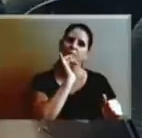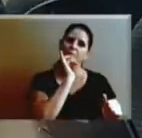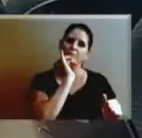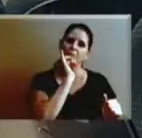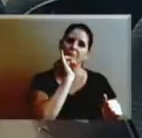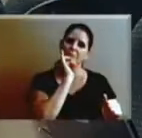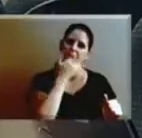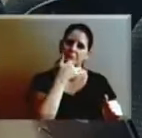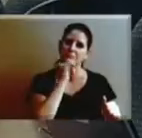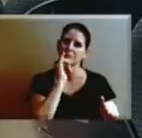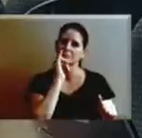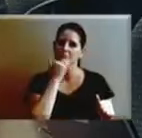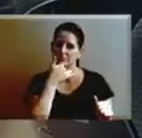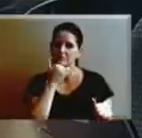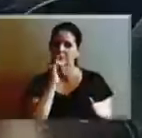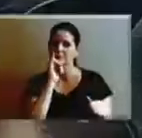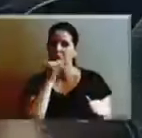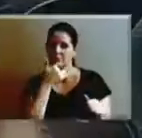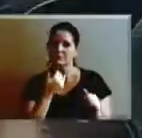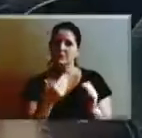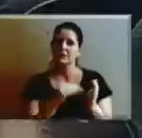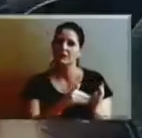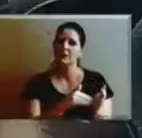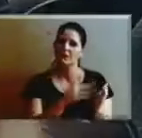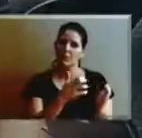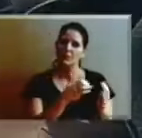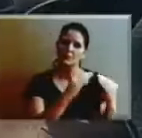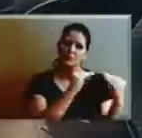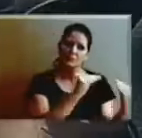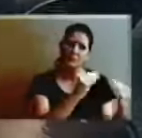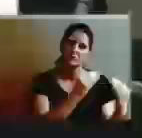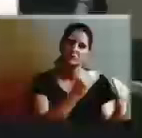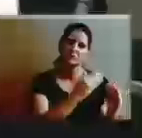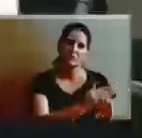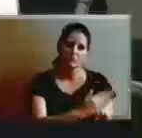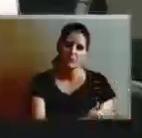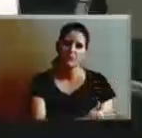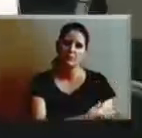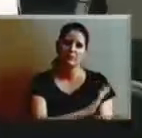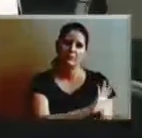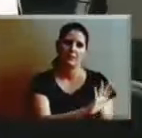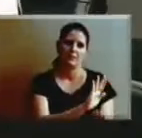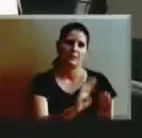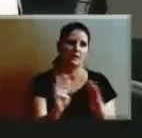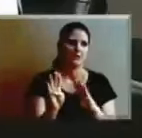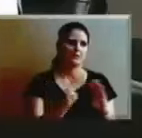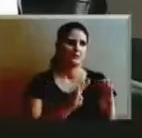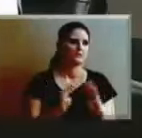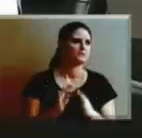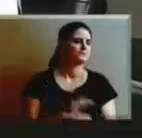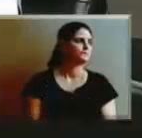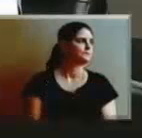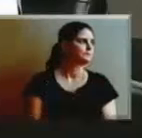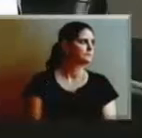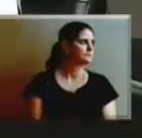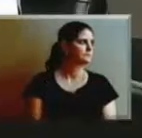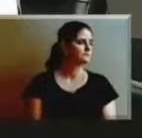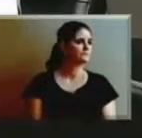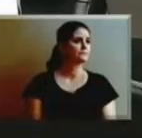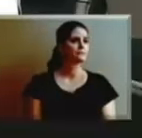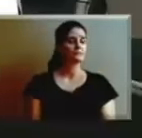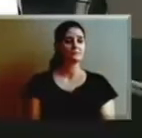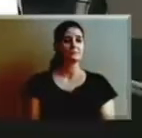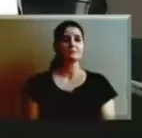behaviors that violate the code of conduct again. All right, thank you very much. And you know, later on, I think when we come to